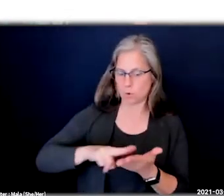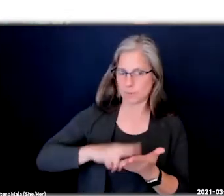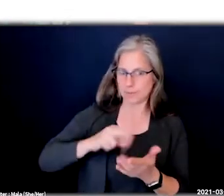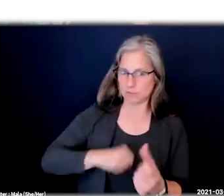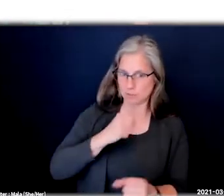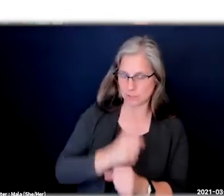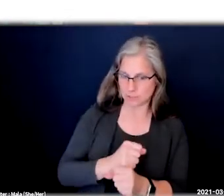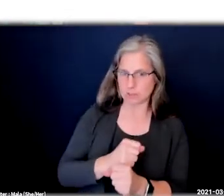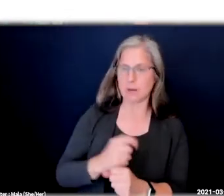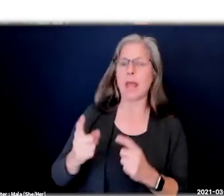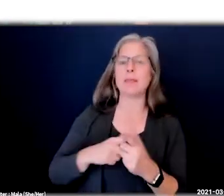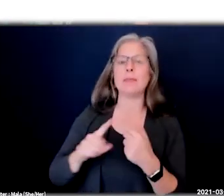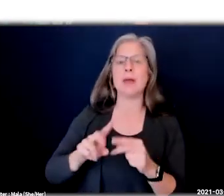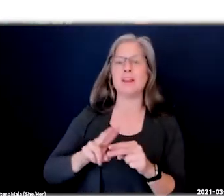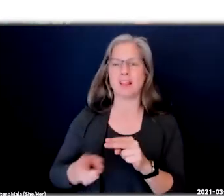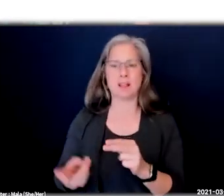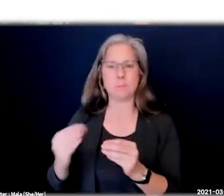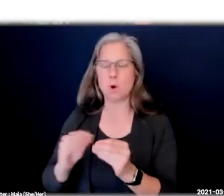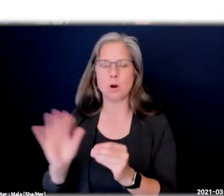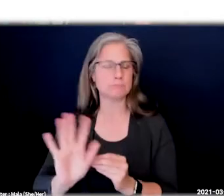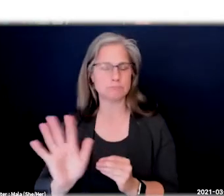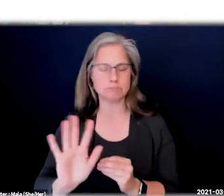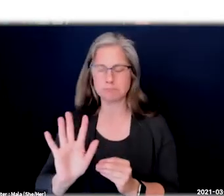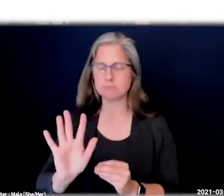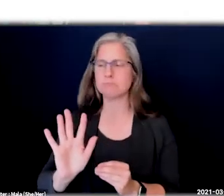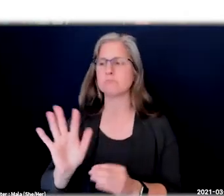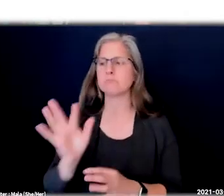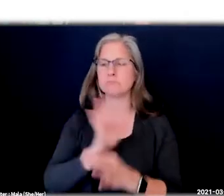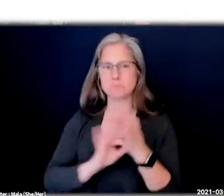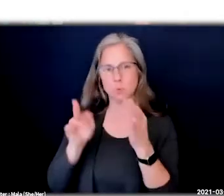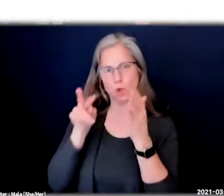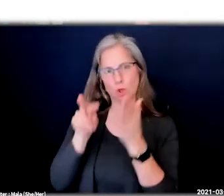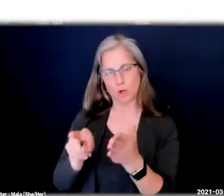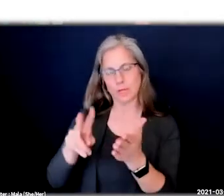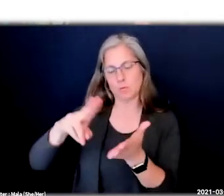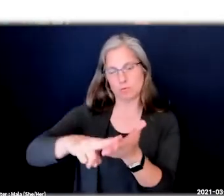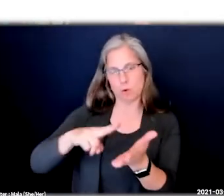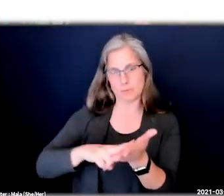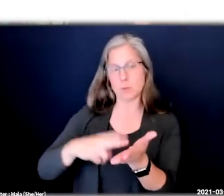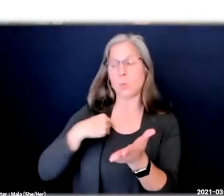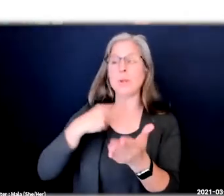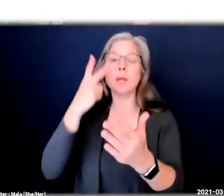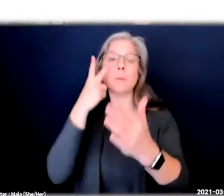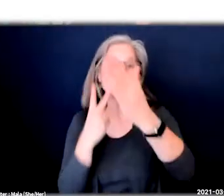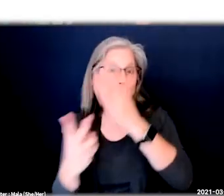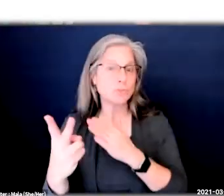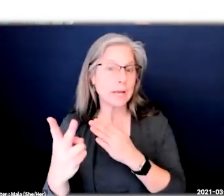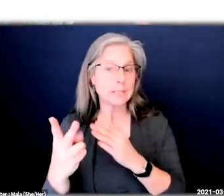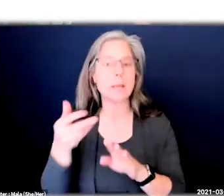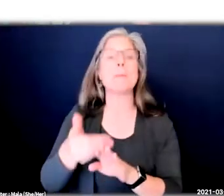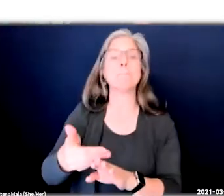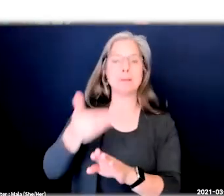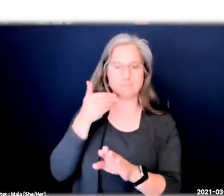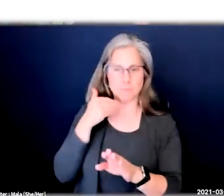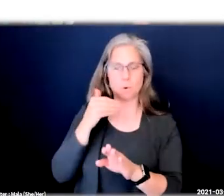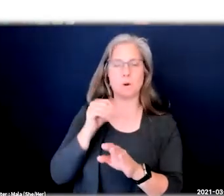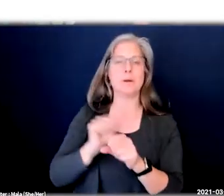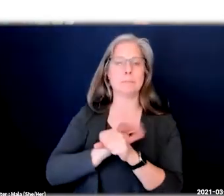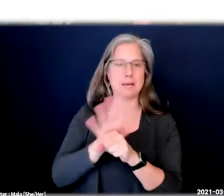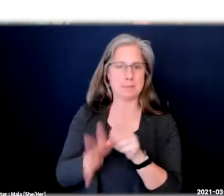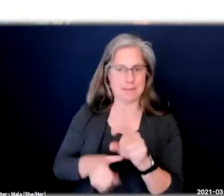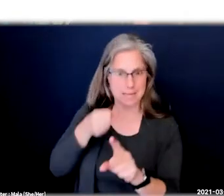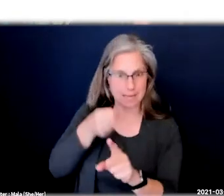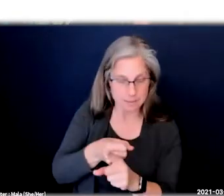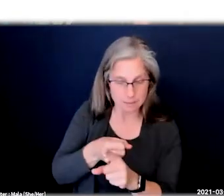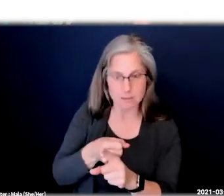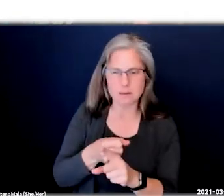then reducing it again. We're looking at the enrollment that we projected prior to COVID and